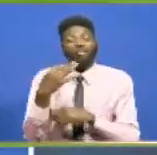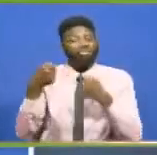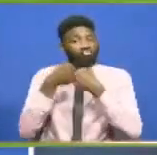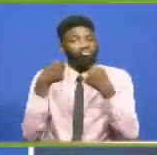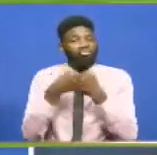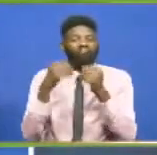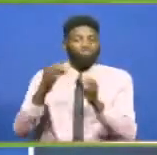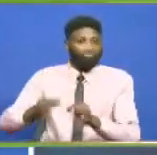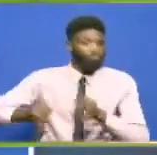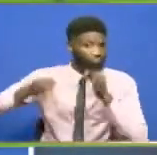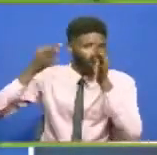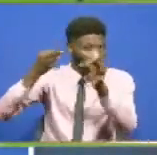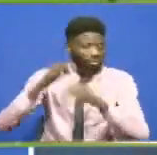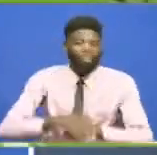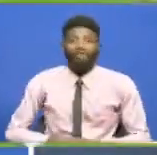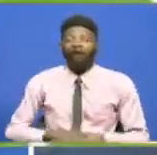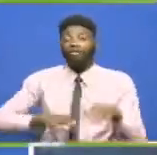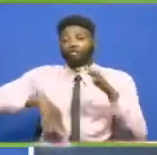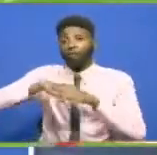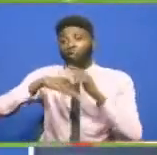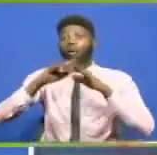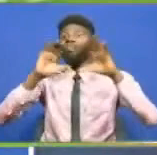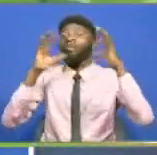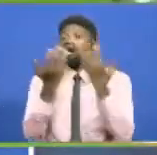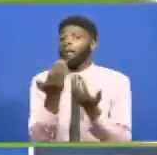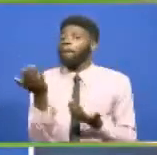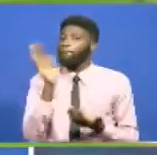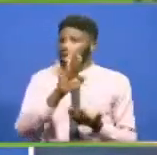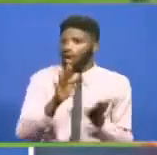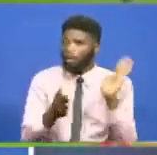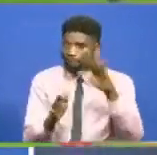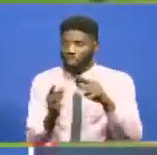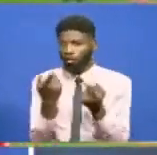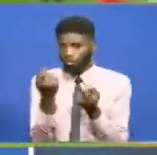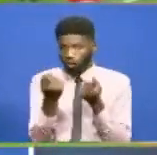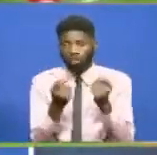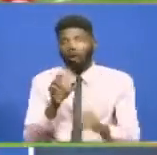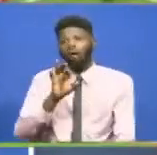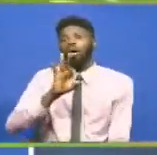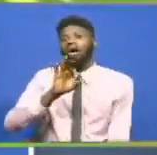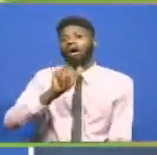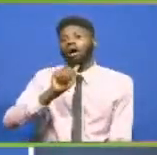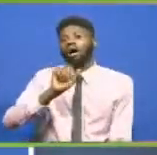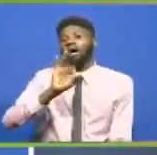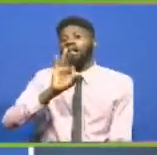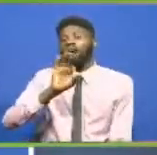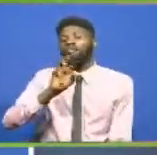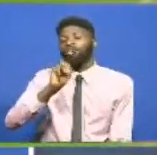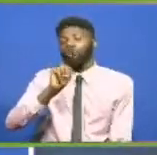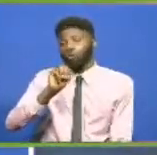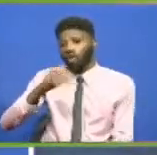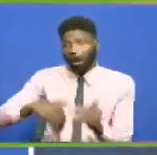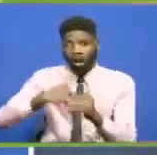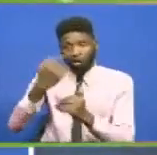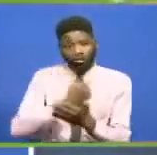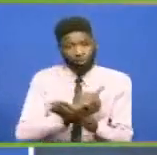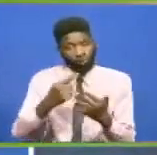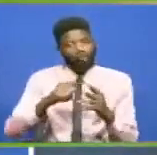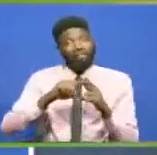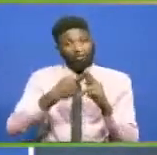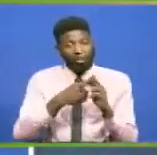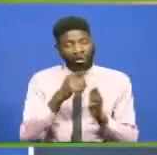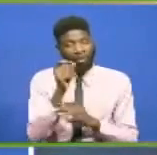the gradual resumption of football activities across the world, the Afcon qualifiers are also set to continue next week between November 9th through to